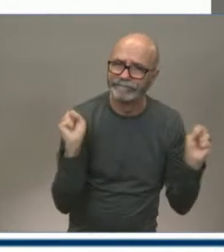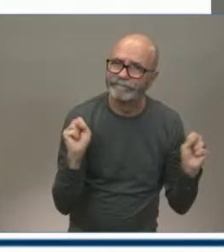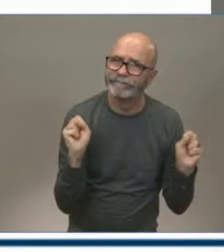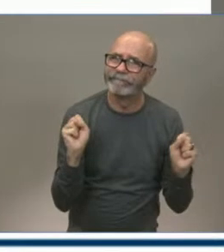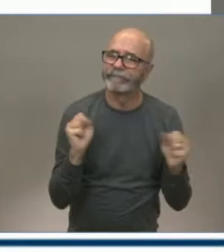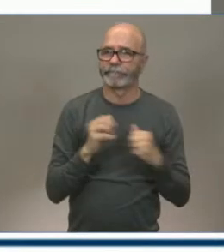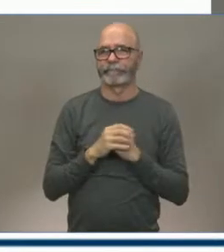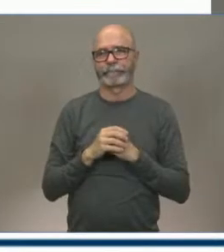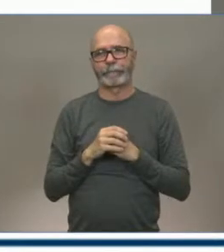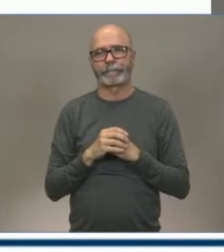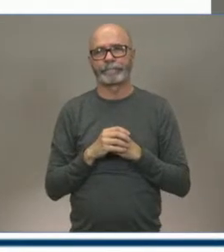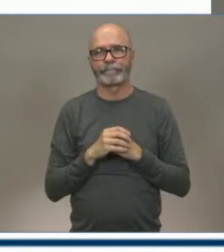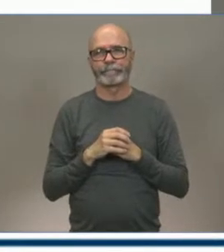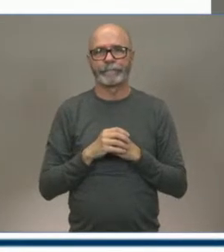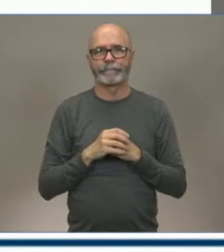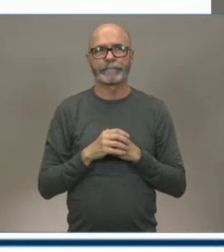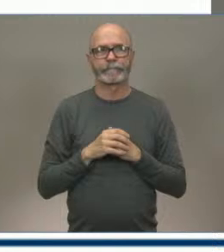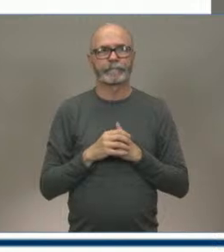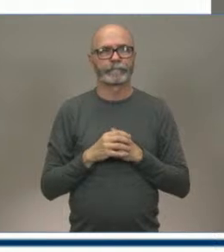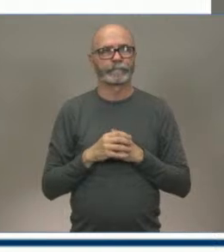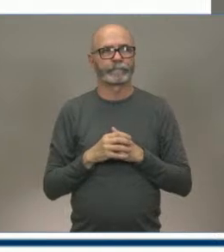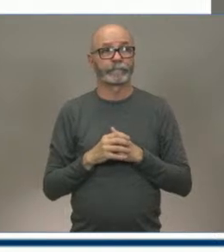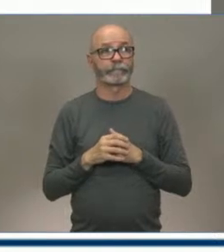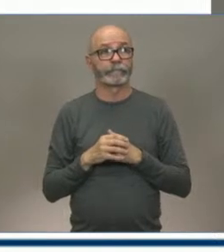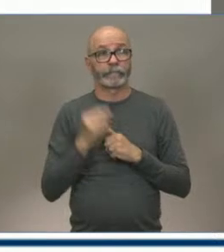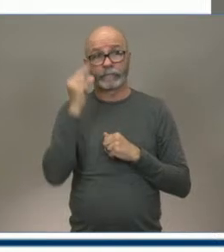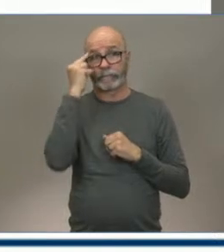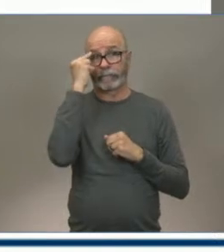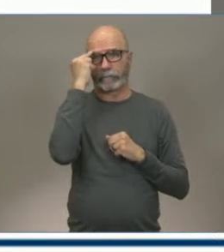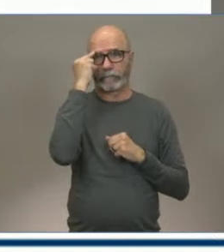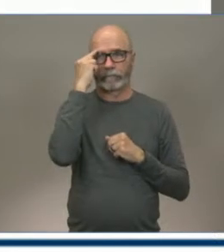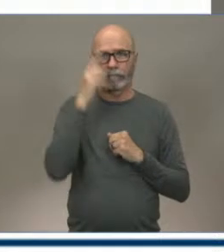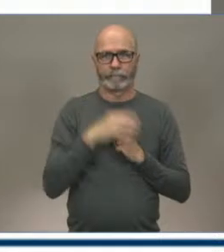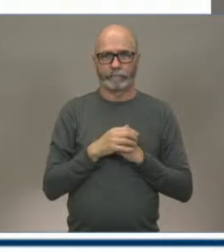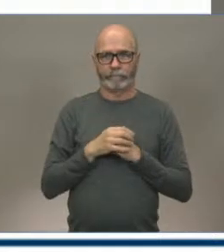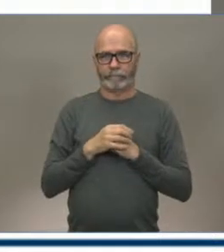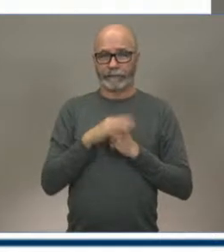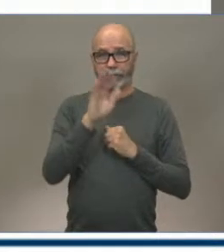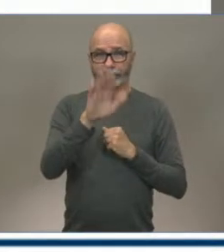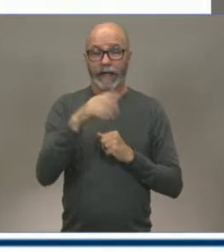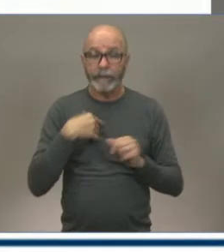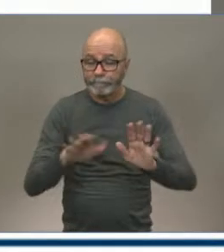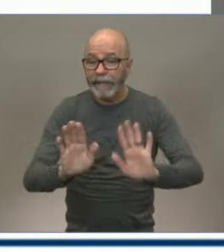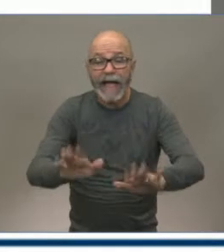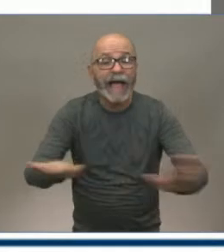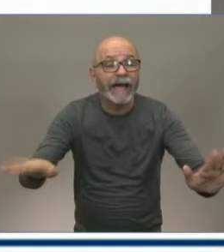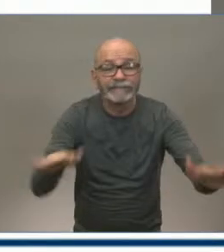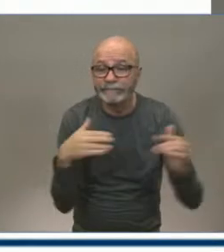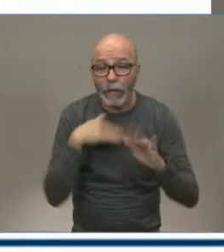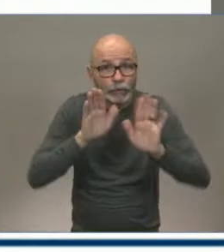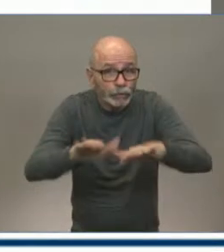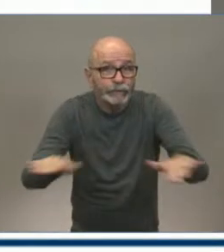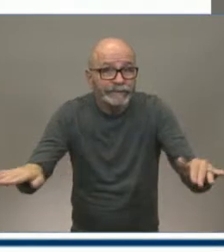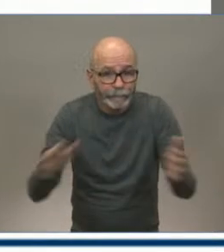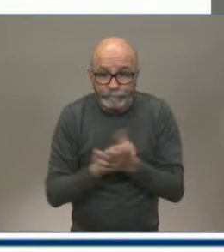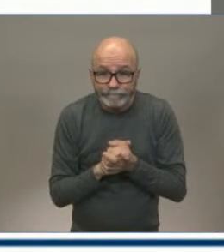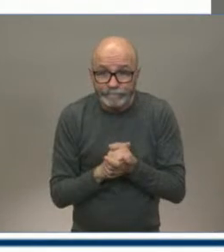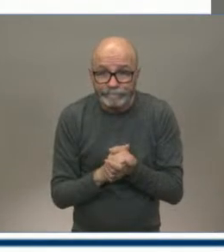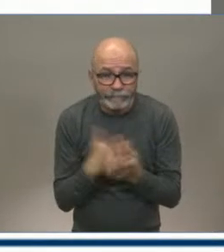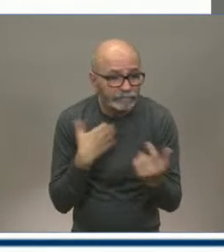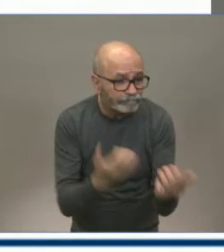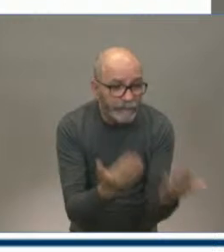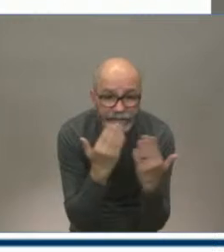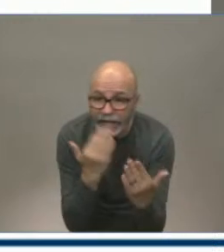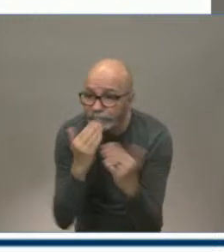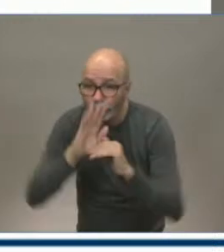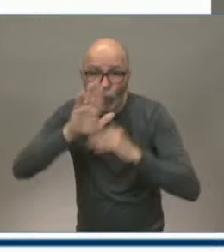And I do want to just have a message directly to children and youth in our schools. I want to thank all of you for what you've done